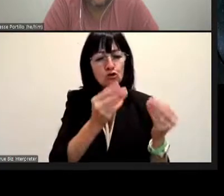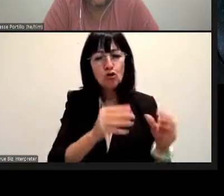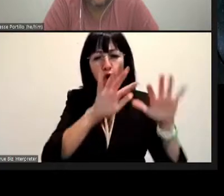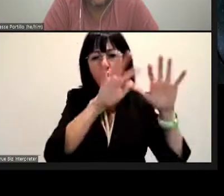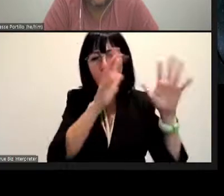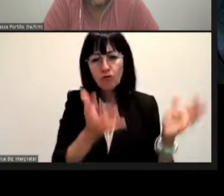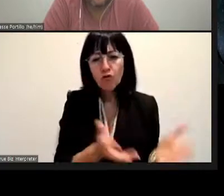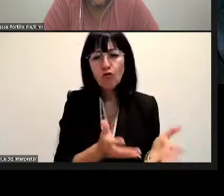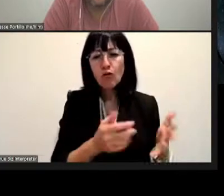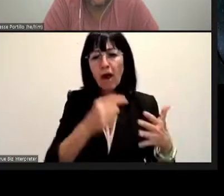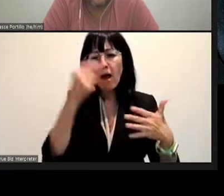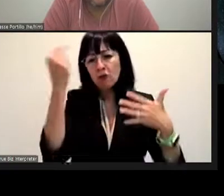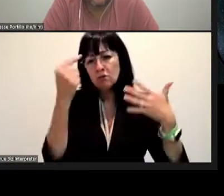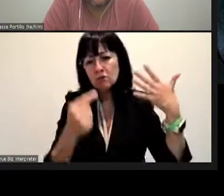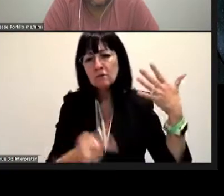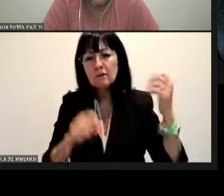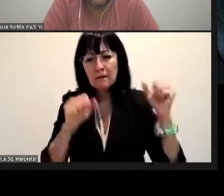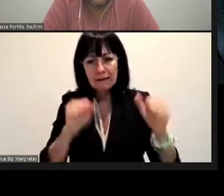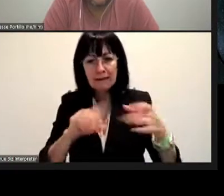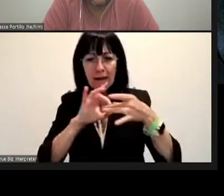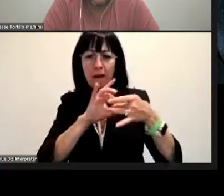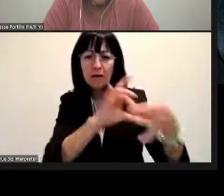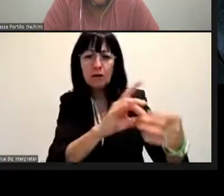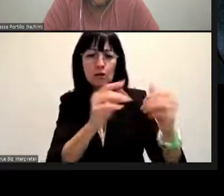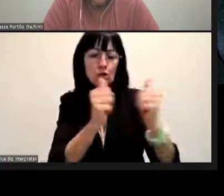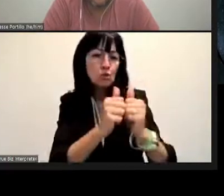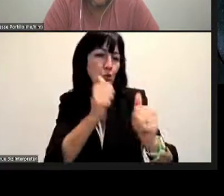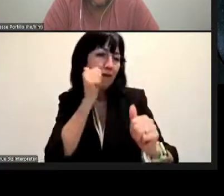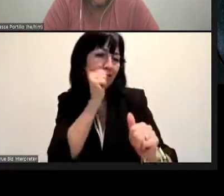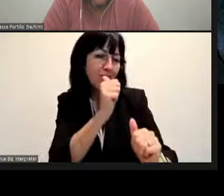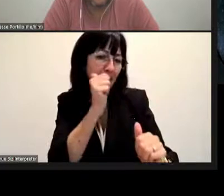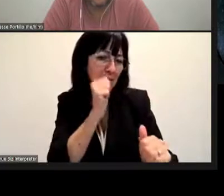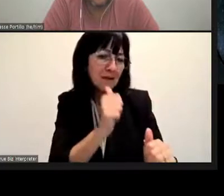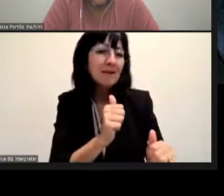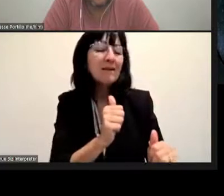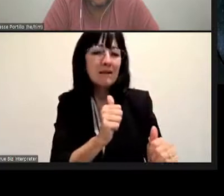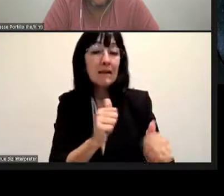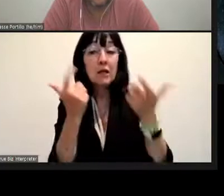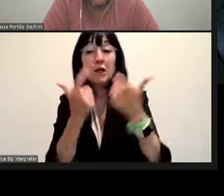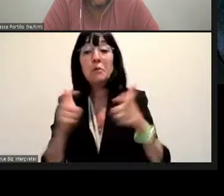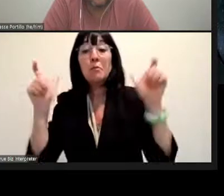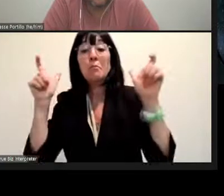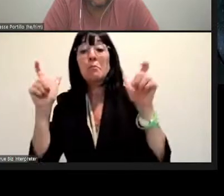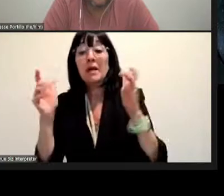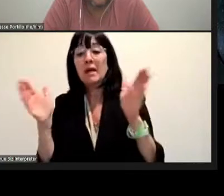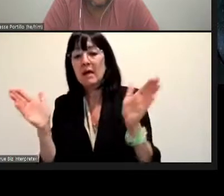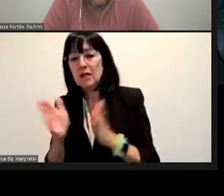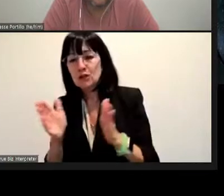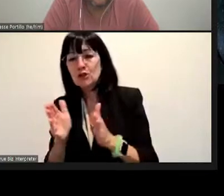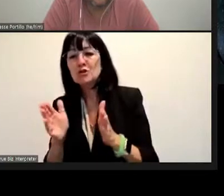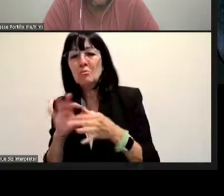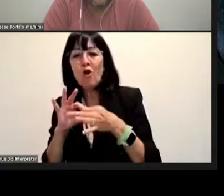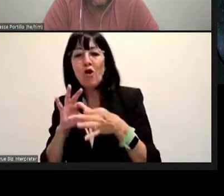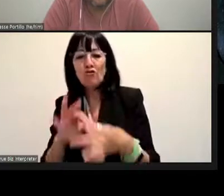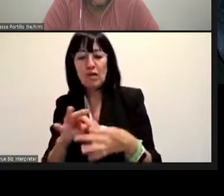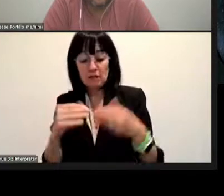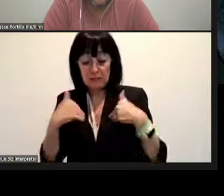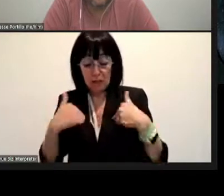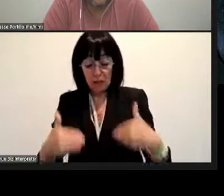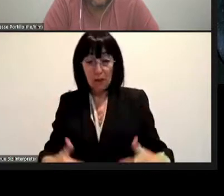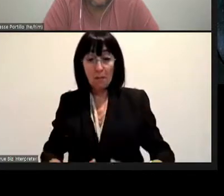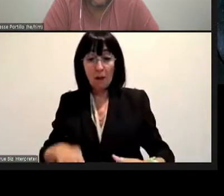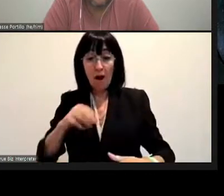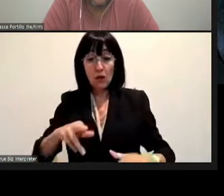can have associations with like femininity. Big and small in reference to bodies or garments can carry a